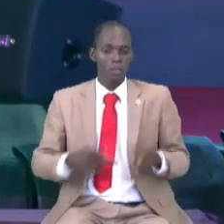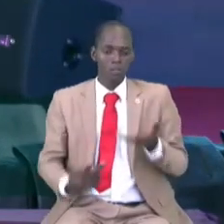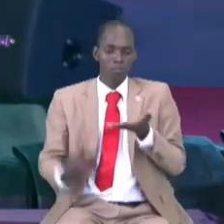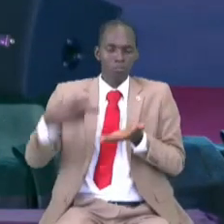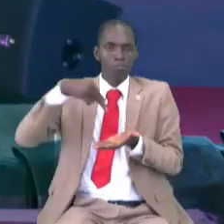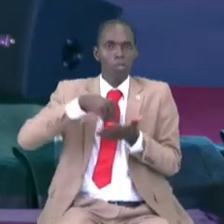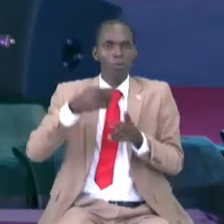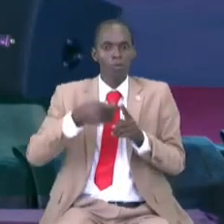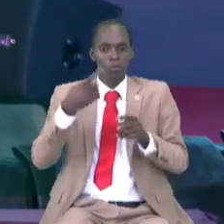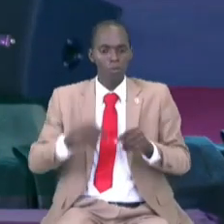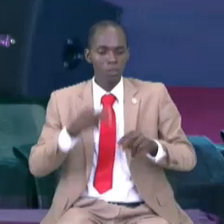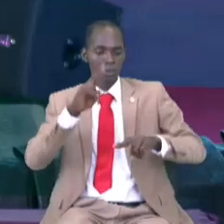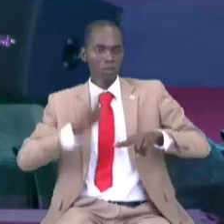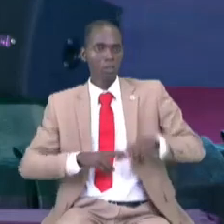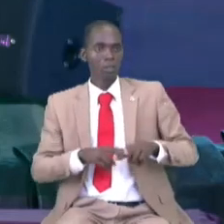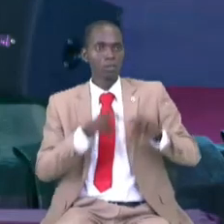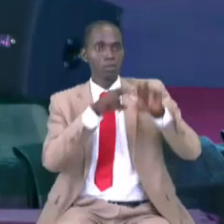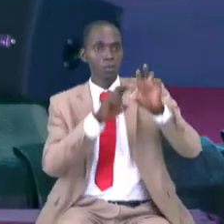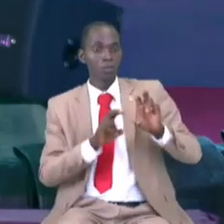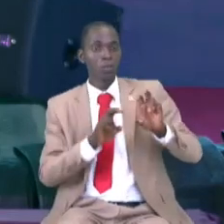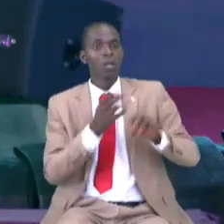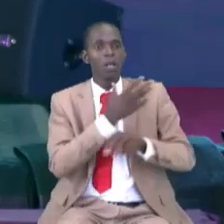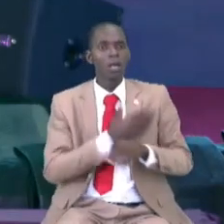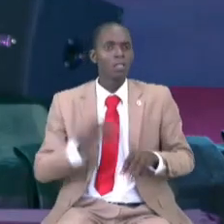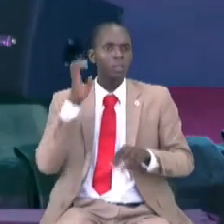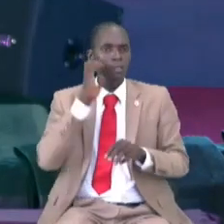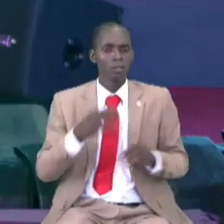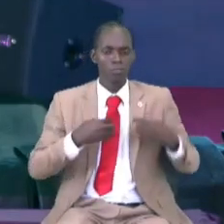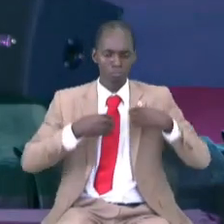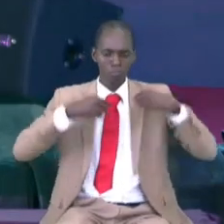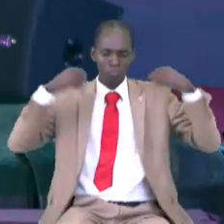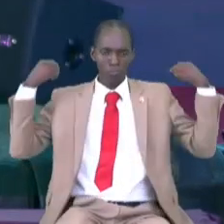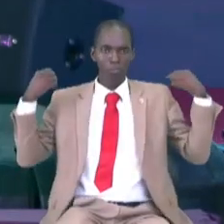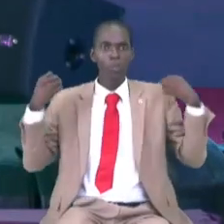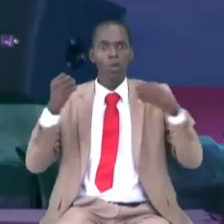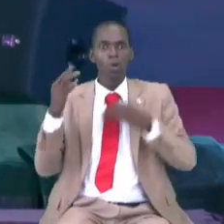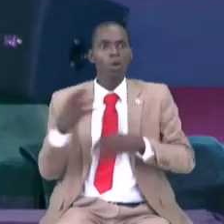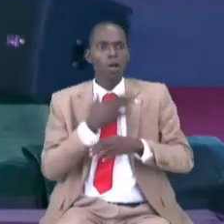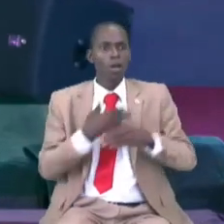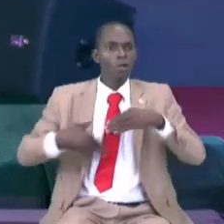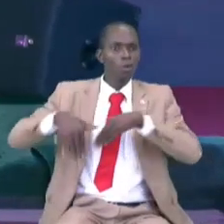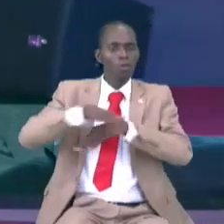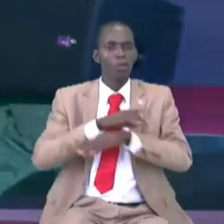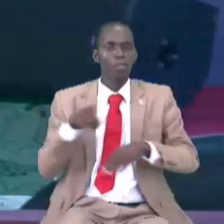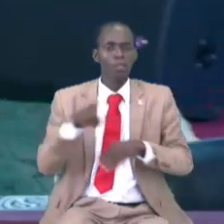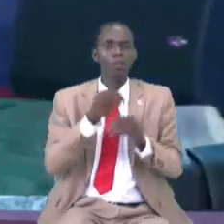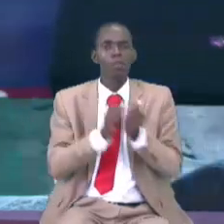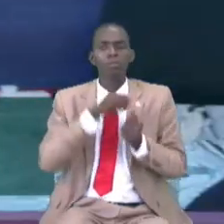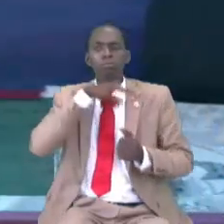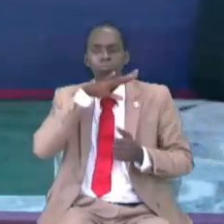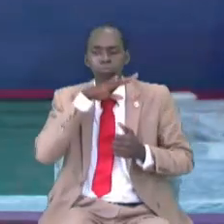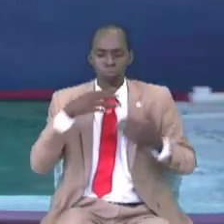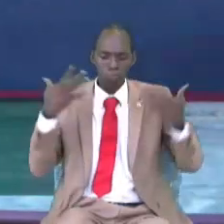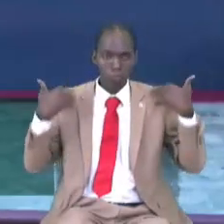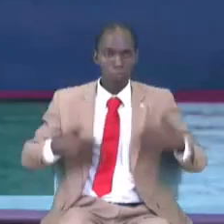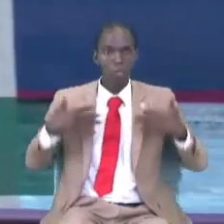and covered him with sackcloth, and sat in ashes. He left the